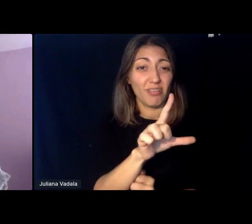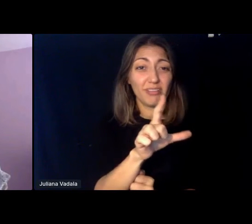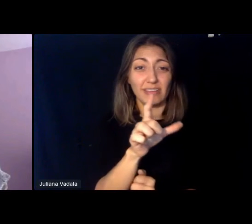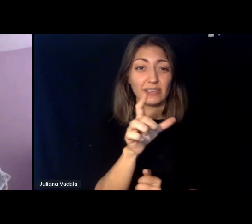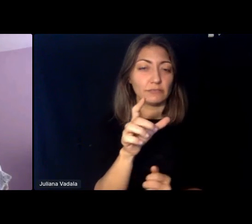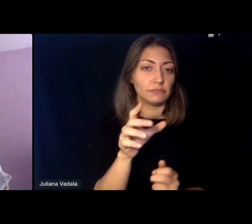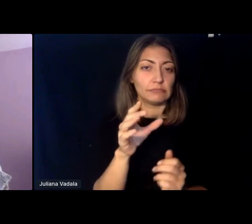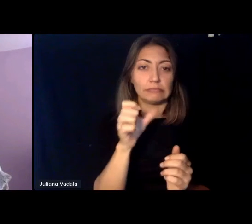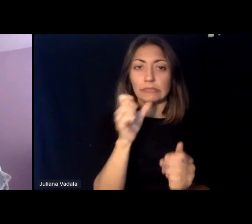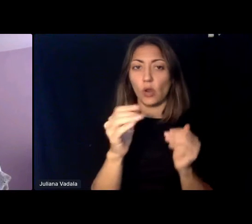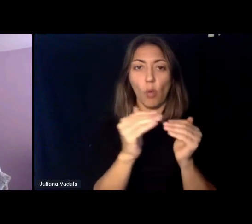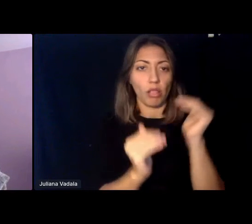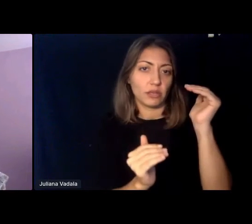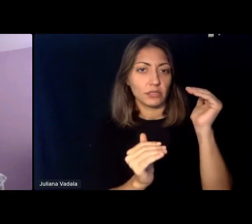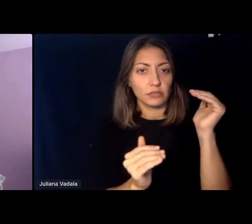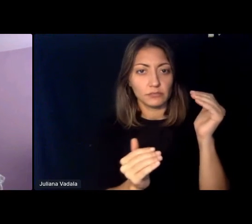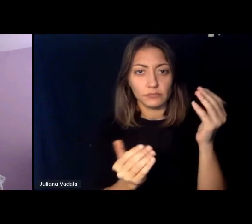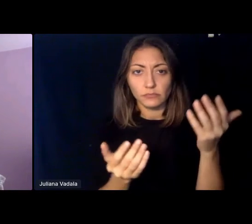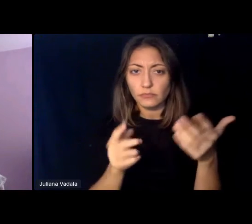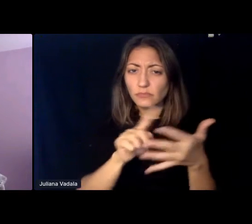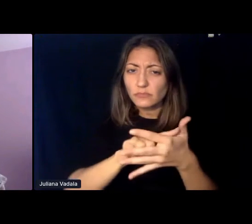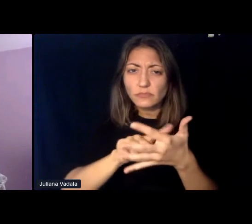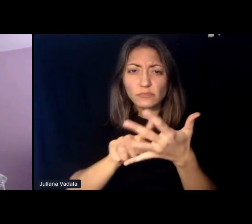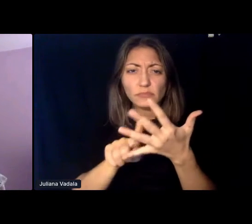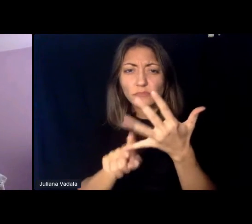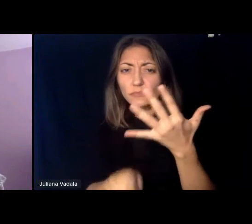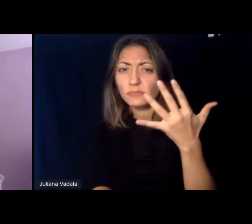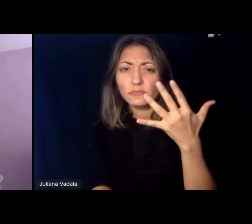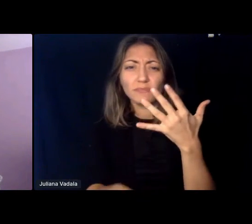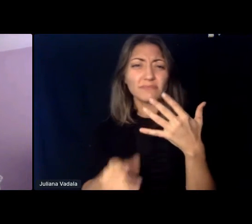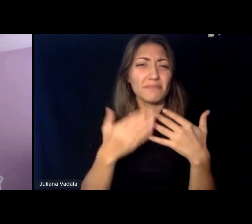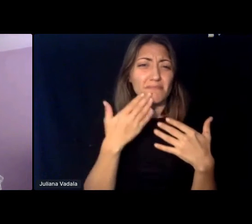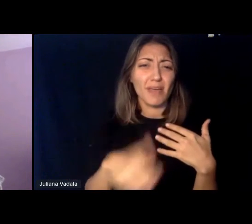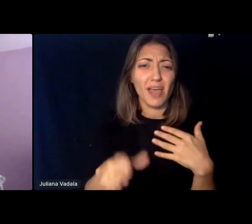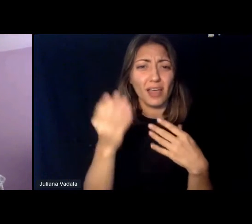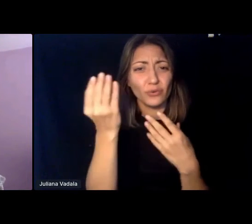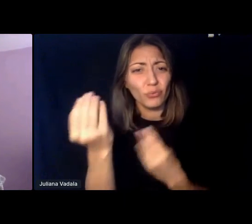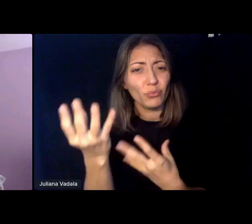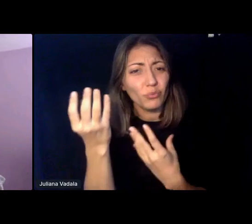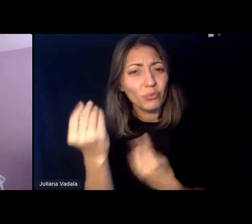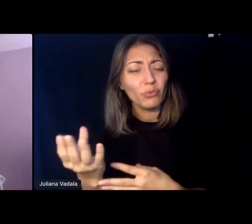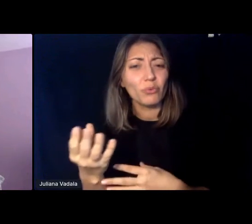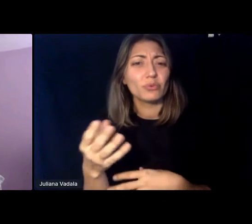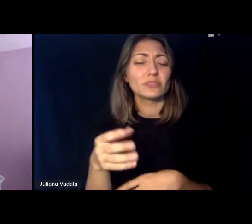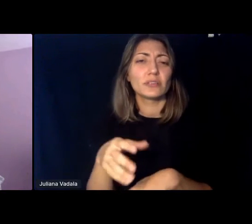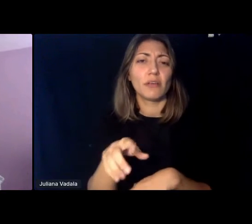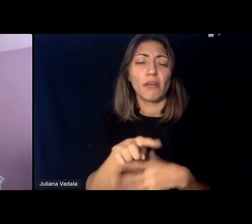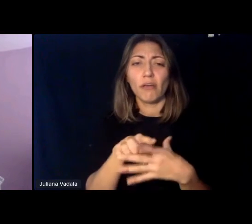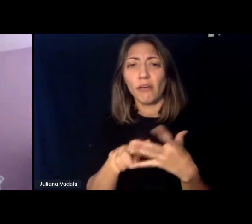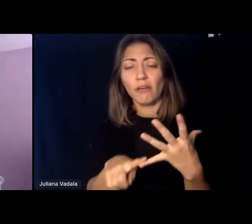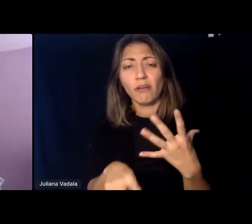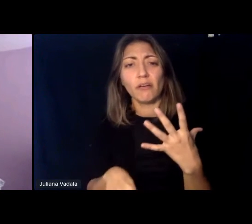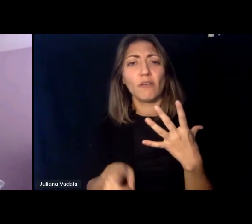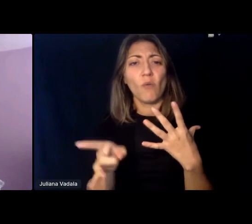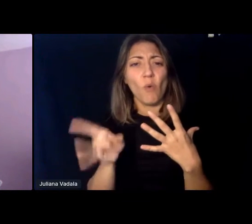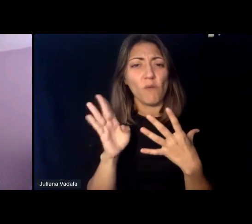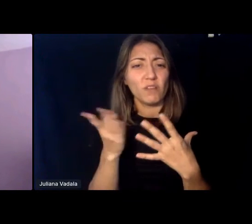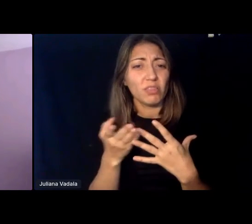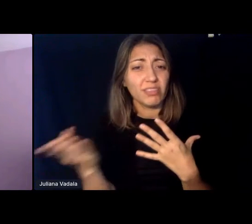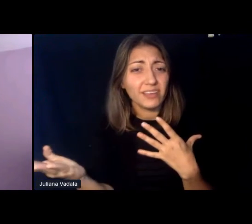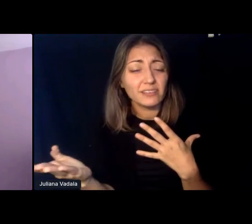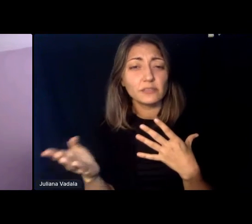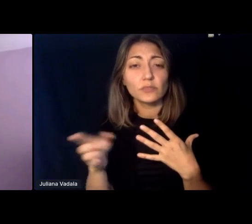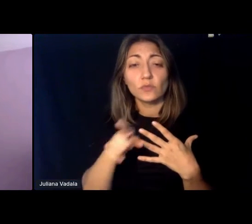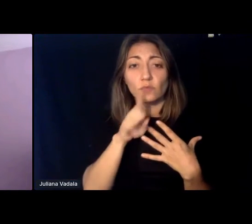that we just know this sheer amount of bad news and information has diminished our ability to pay attention to what is valuable